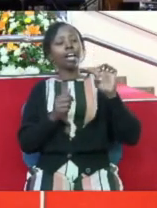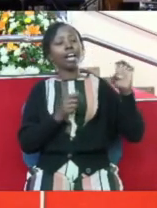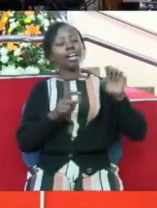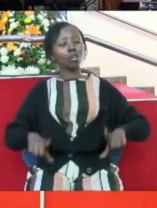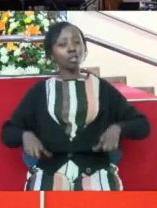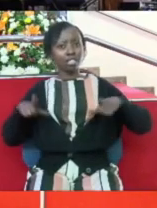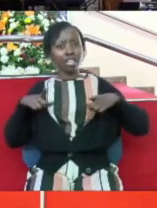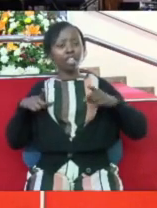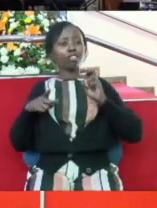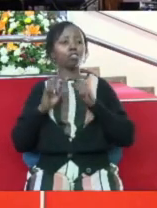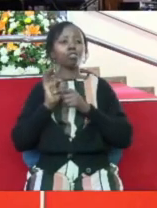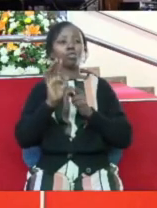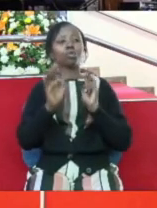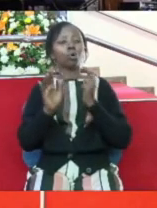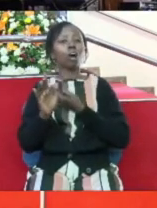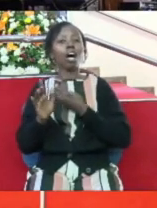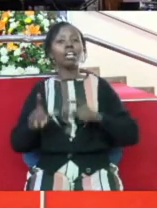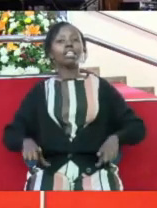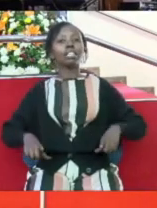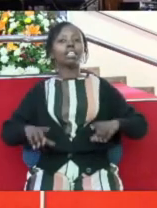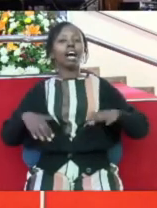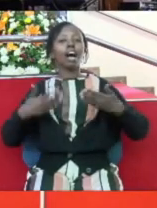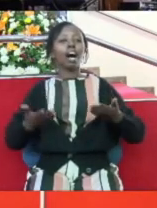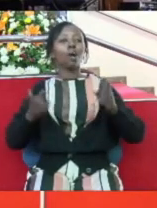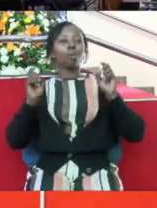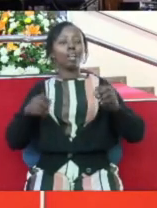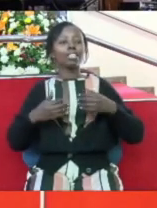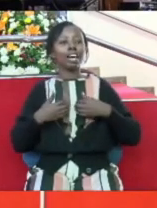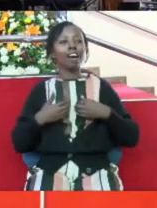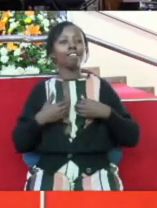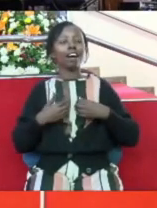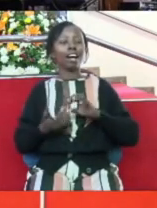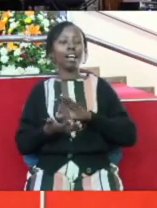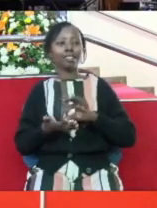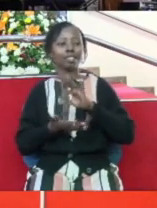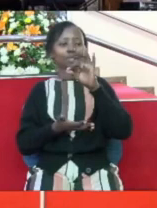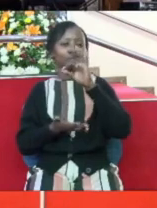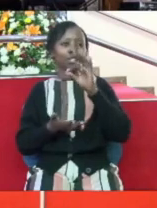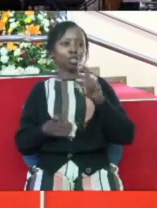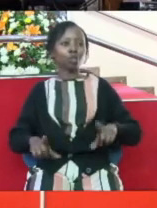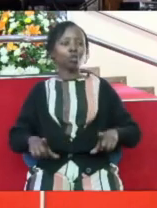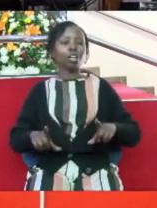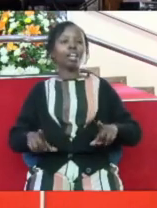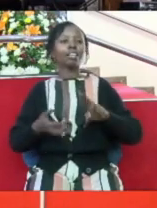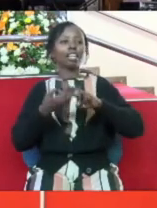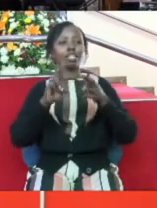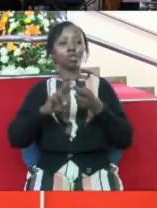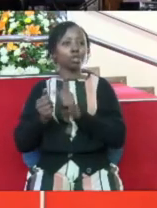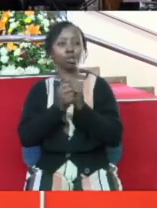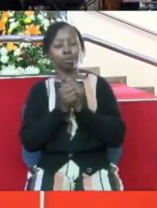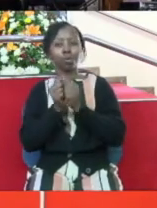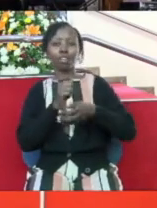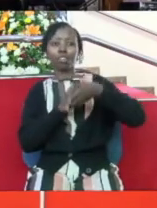of passion and intimacy with spiritual things. Ya msukumo na ushirikiano na mambo ya kiroho. Praise the name of the Lord. Amen. It is